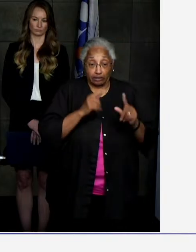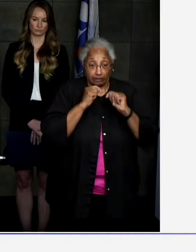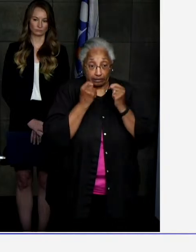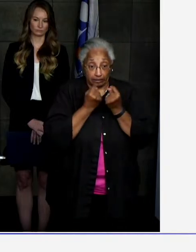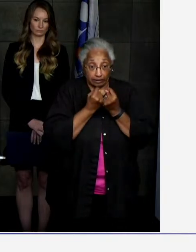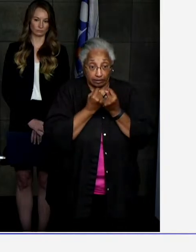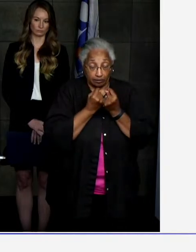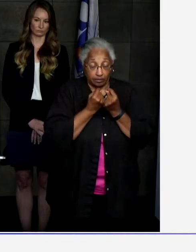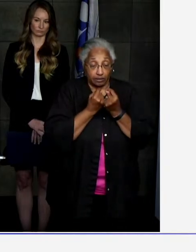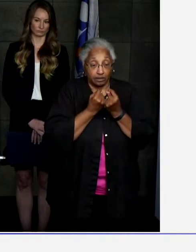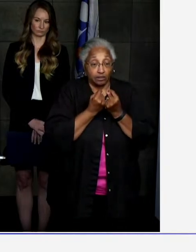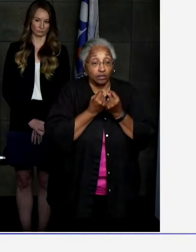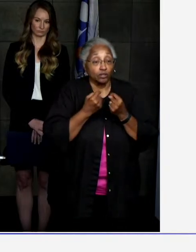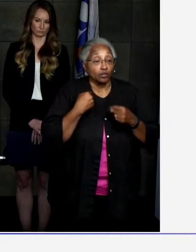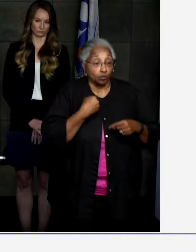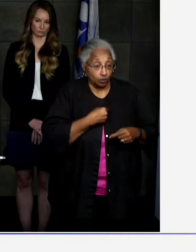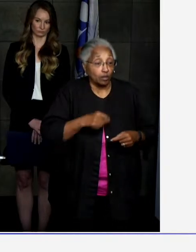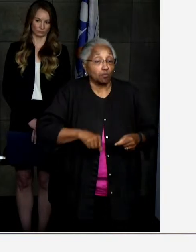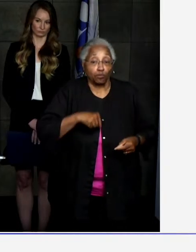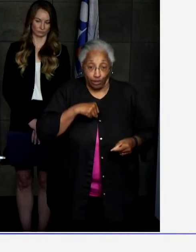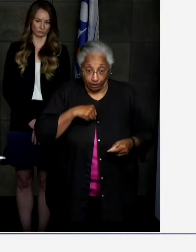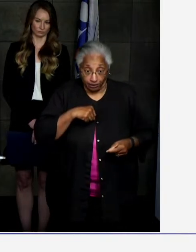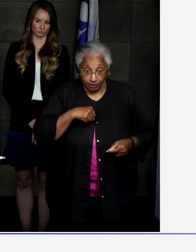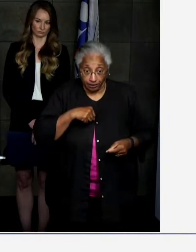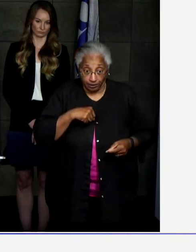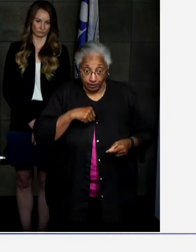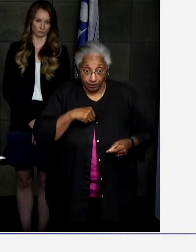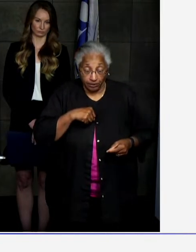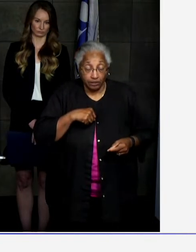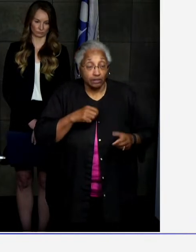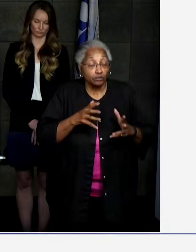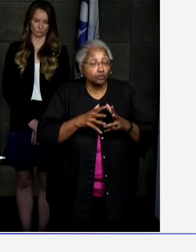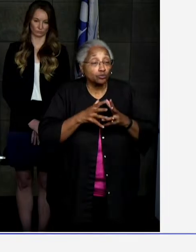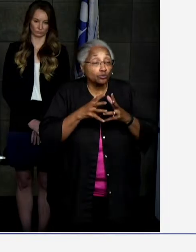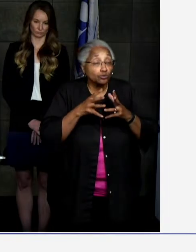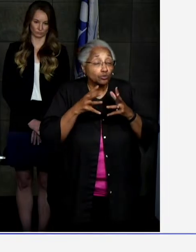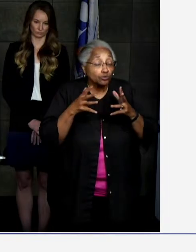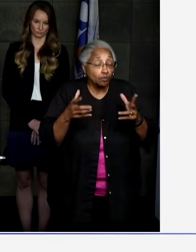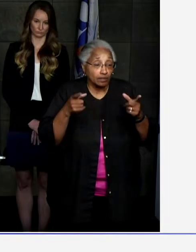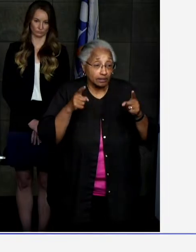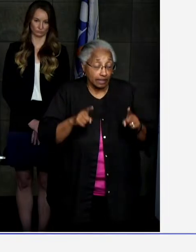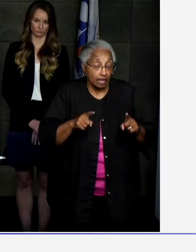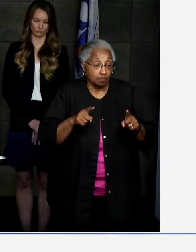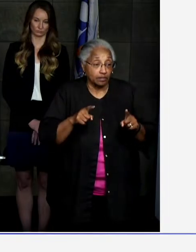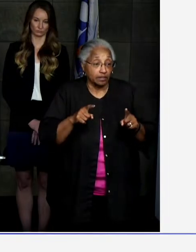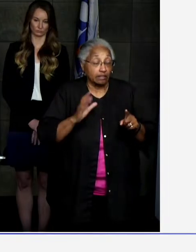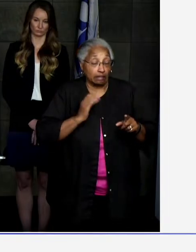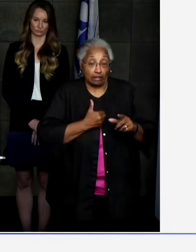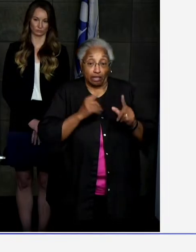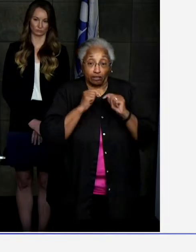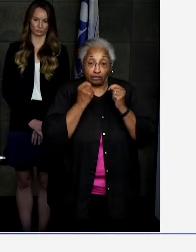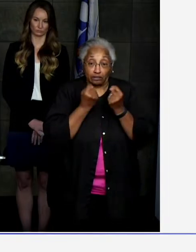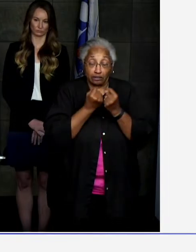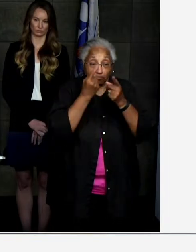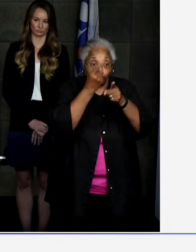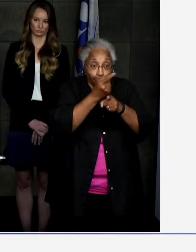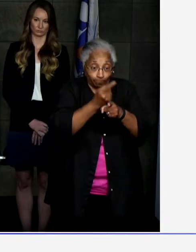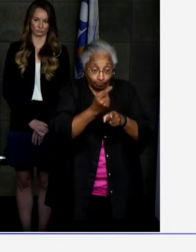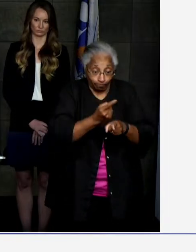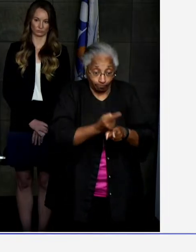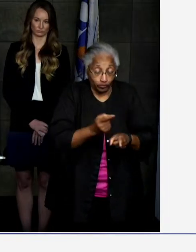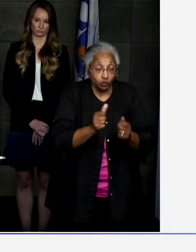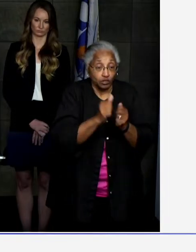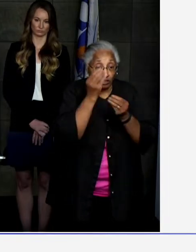So in communication, we are proud. The amount of forecasting that happens and how accurate they are with that is incredible to